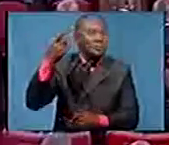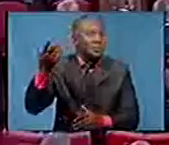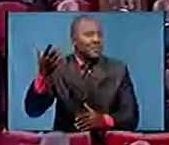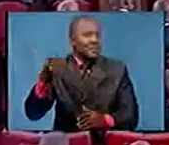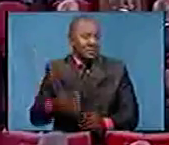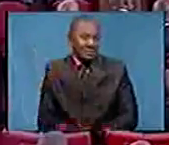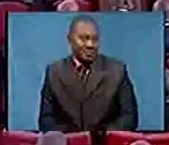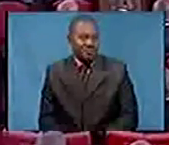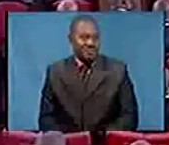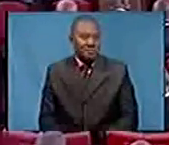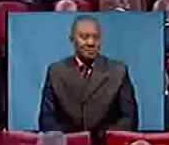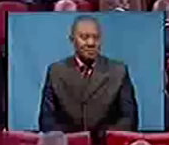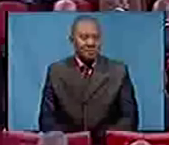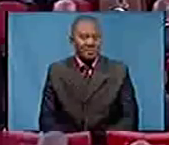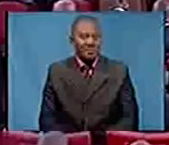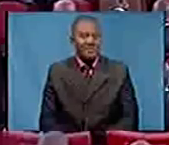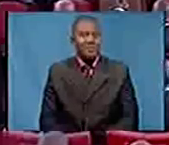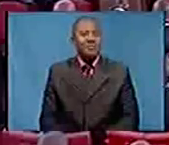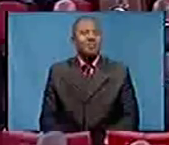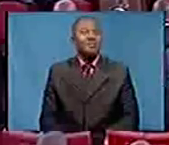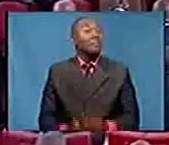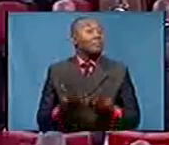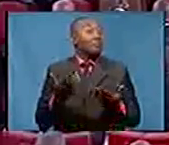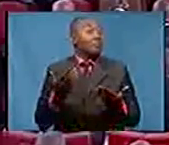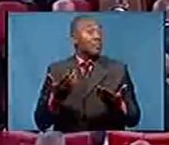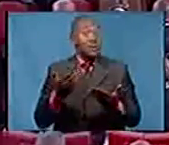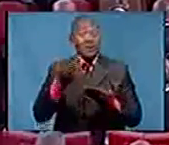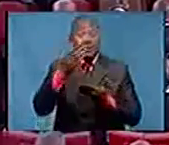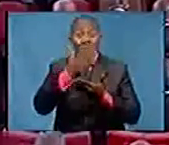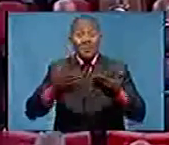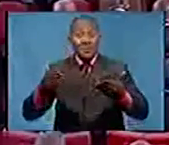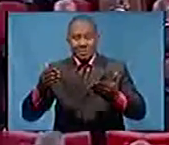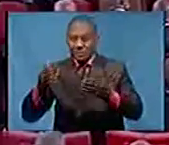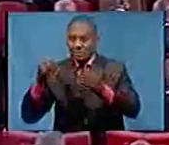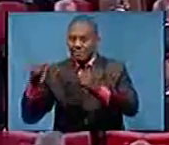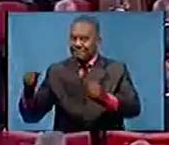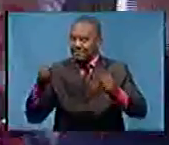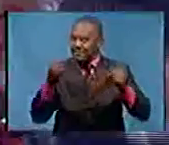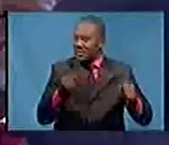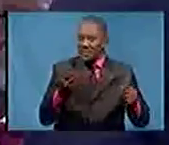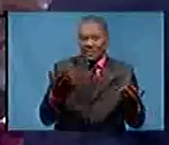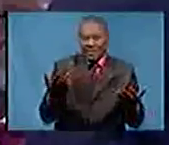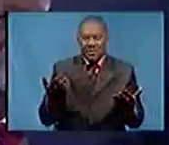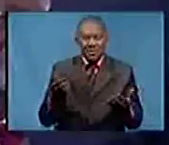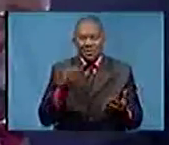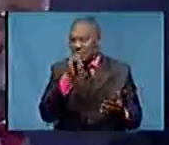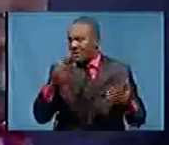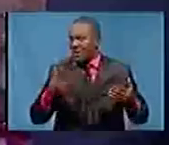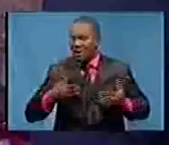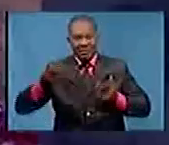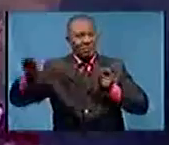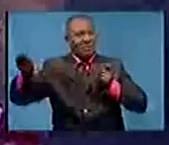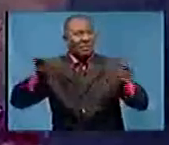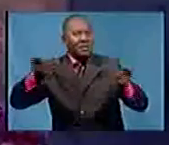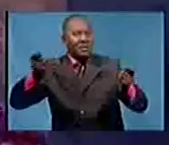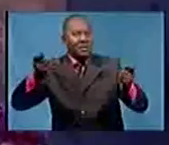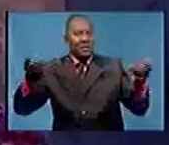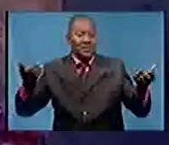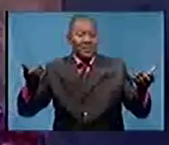bishi. You see, some power for which you don't have any control over. We call it